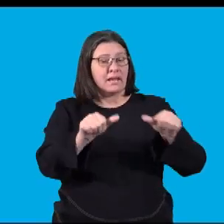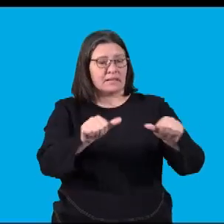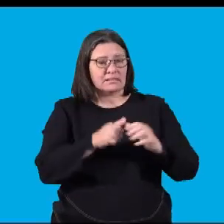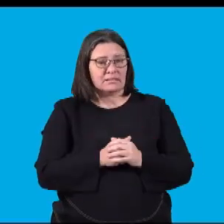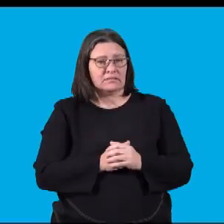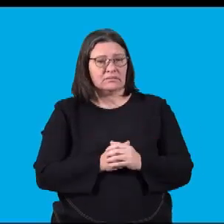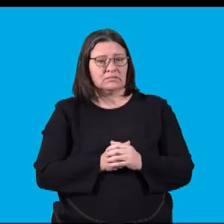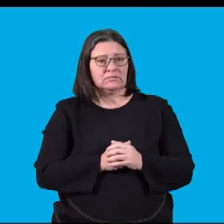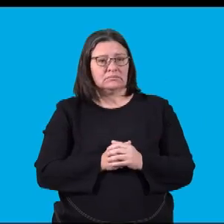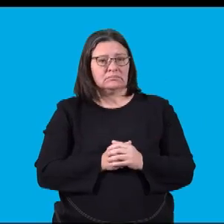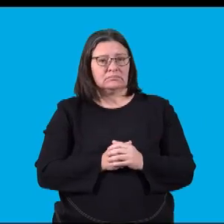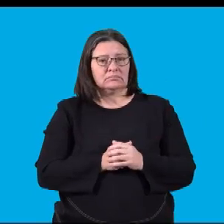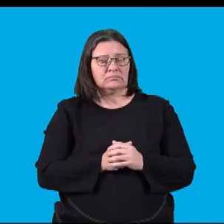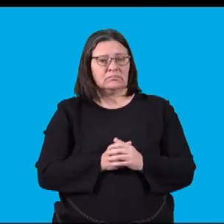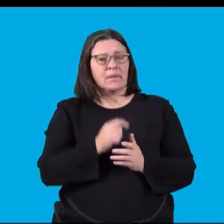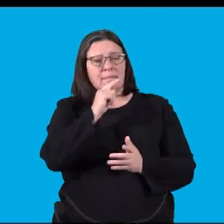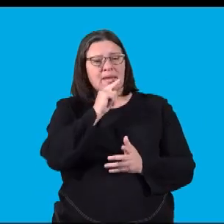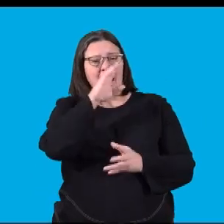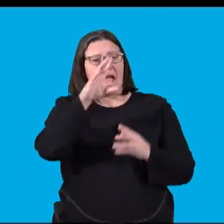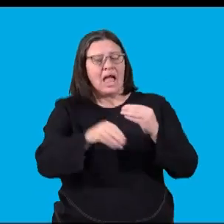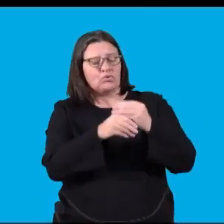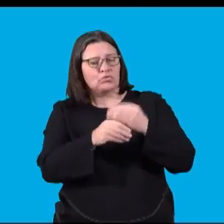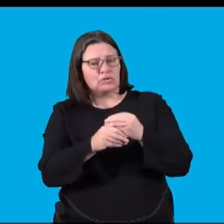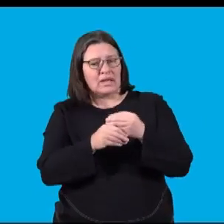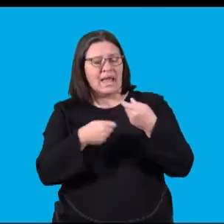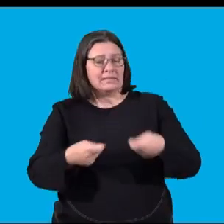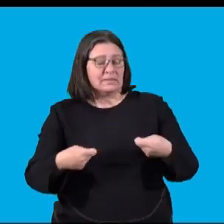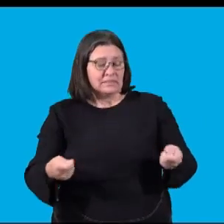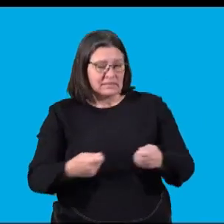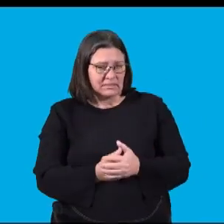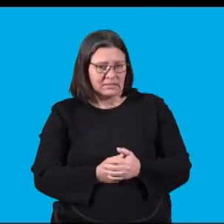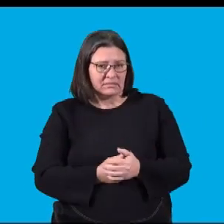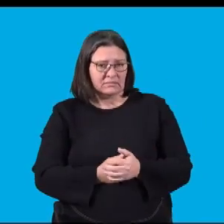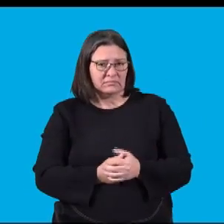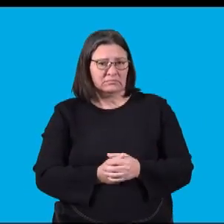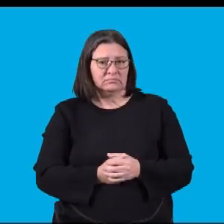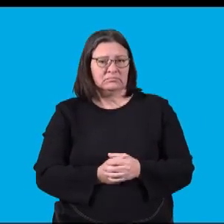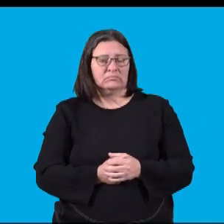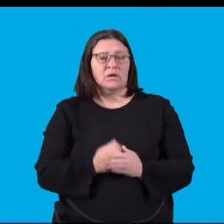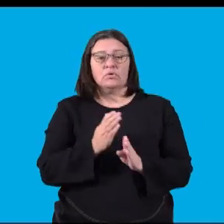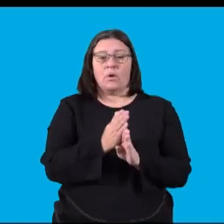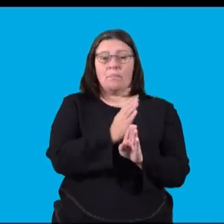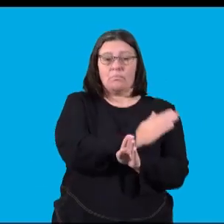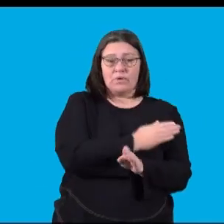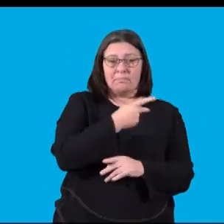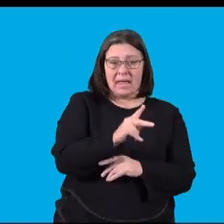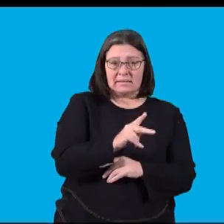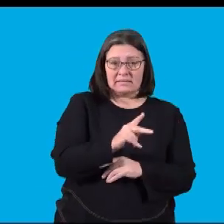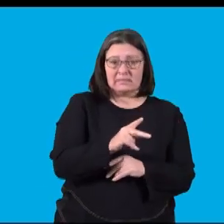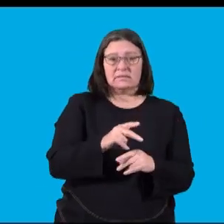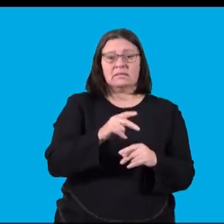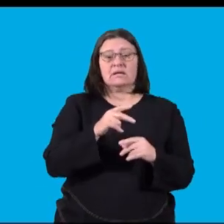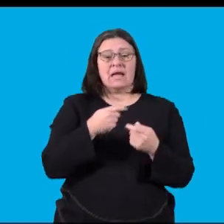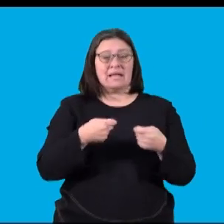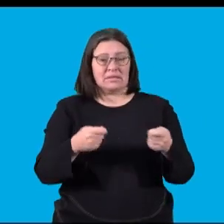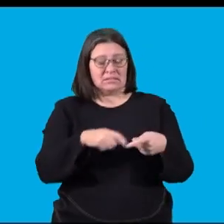next one is what we call an accrued expense. All right? So far we did prepaid expense. Now